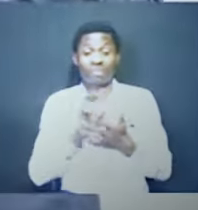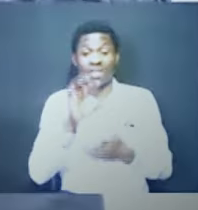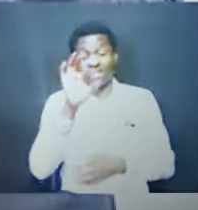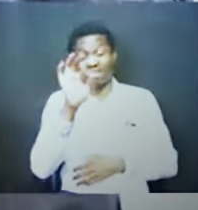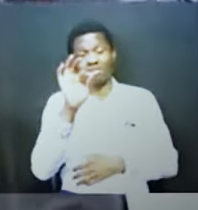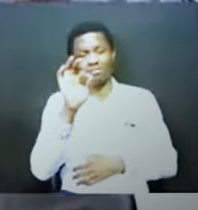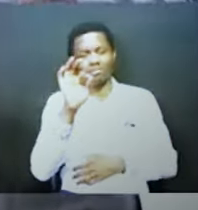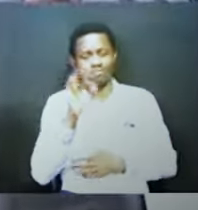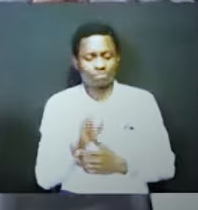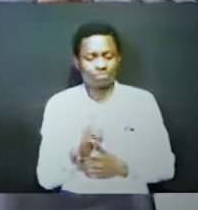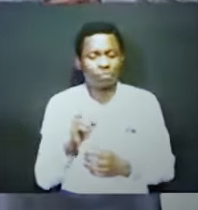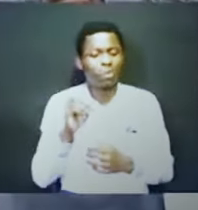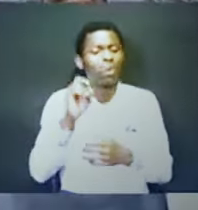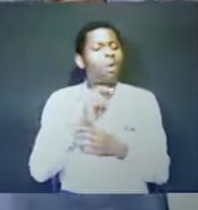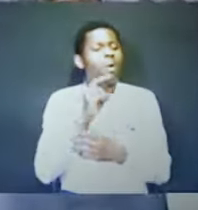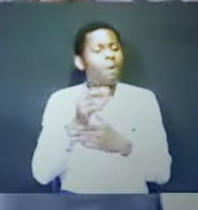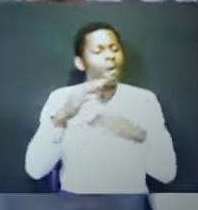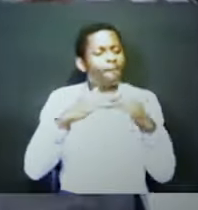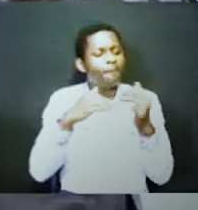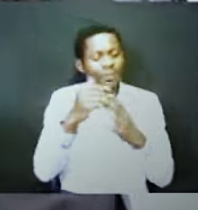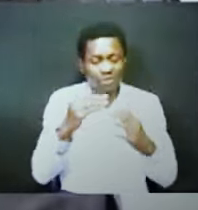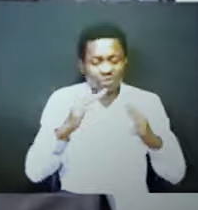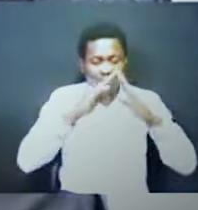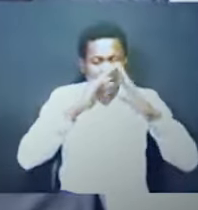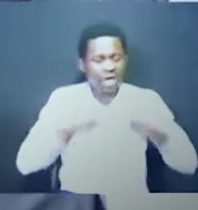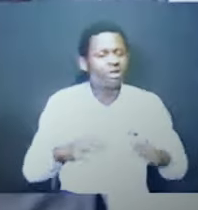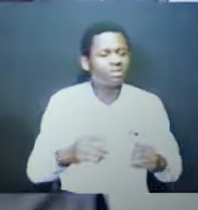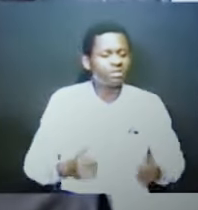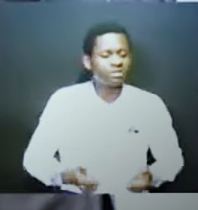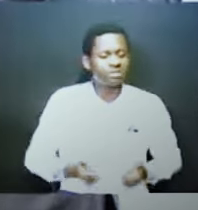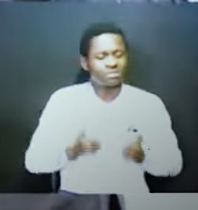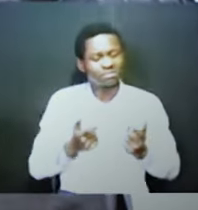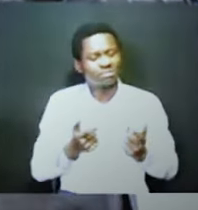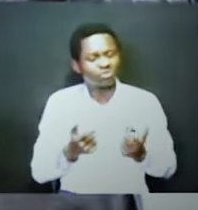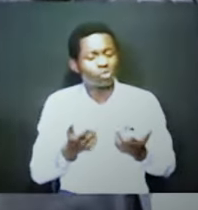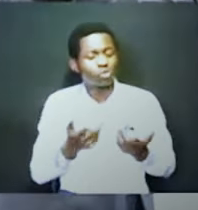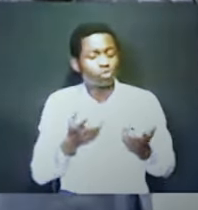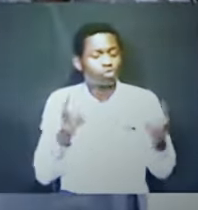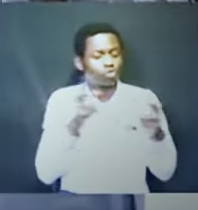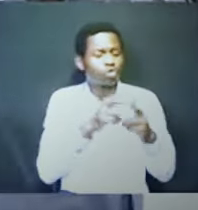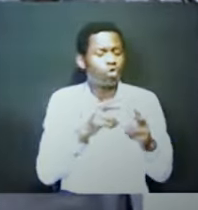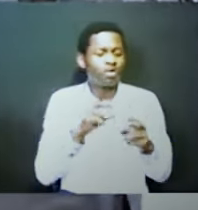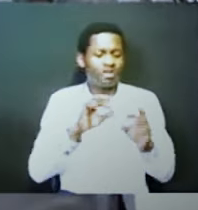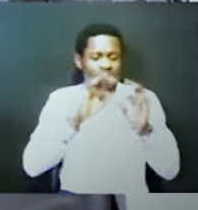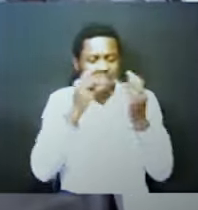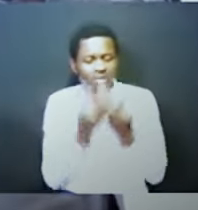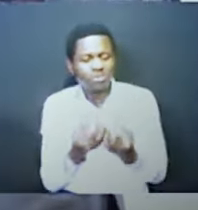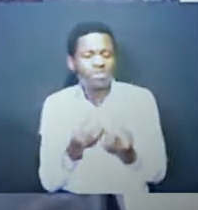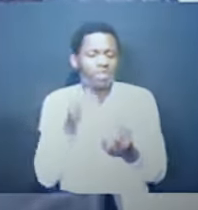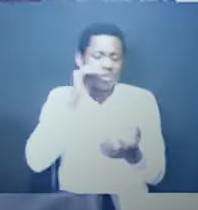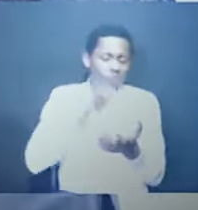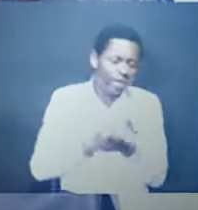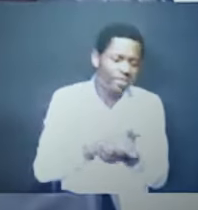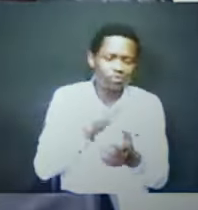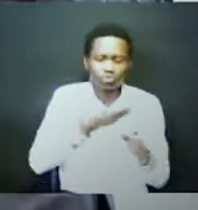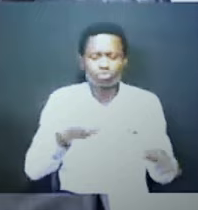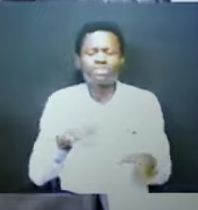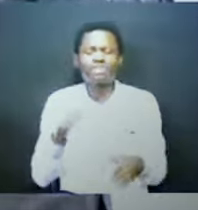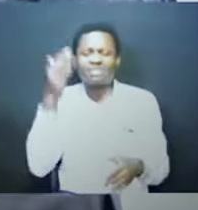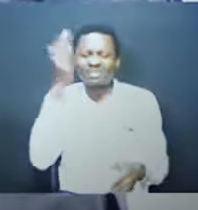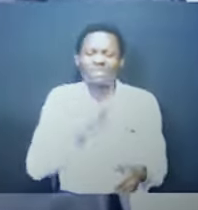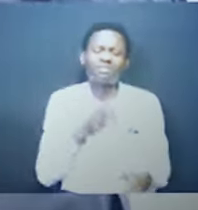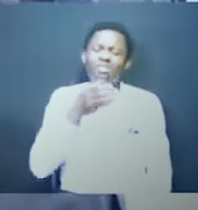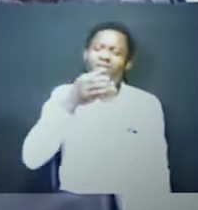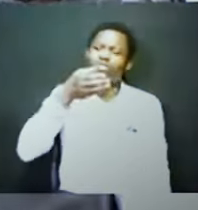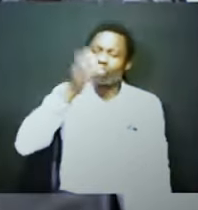Verse 9. Or build houses to live in, or had vineyards, fields, or